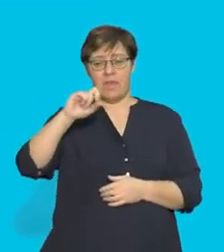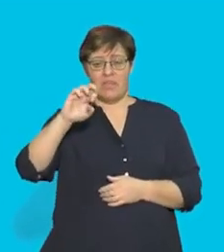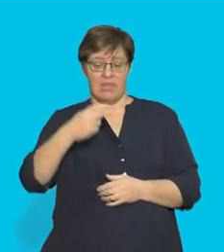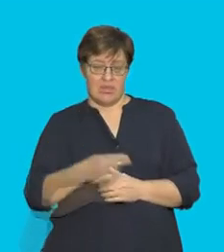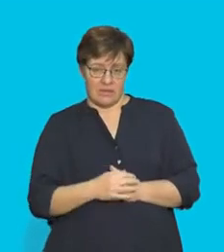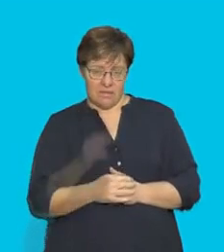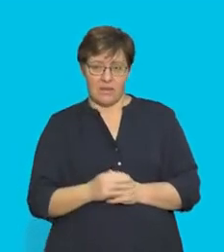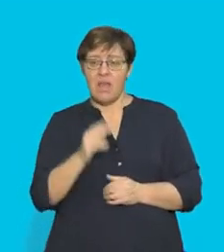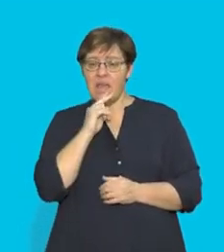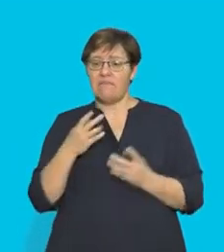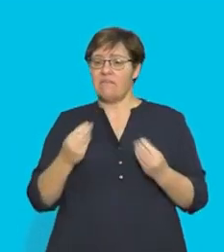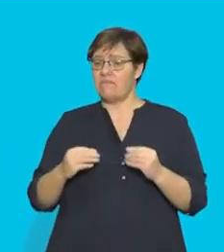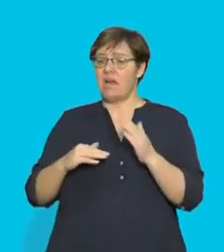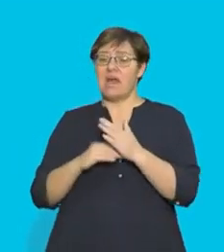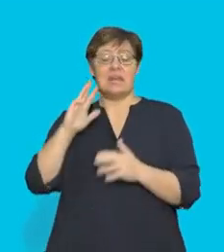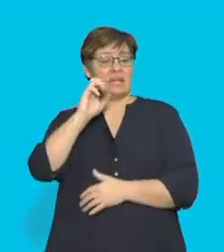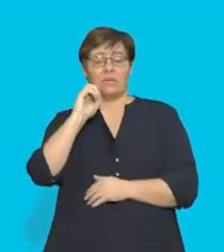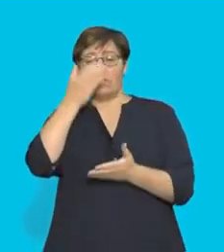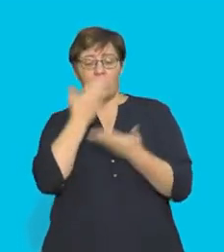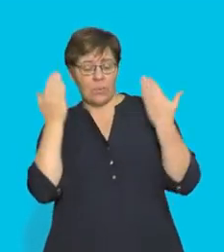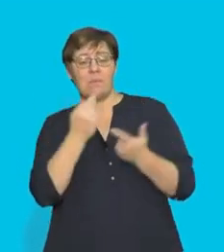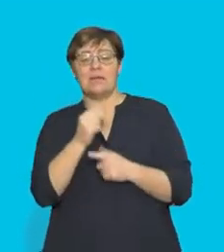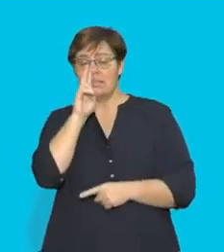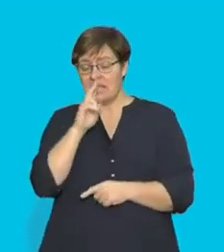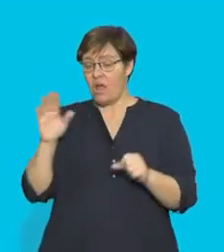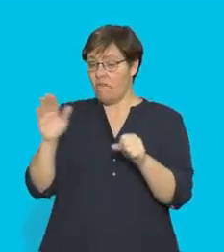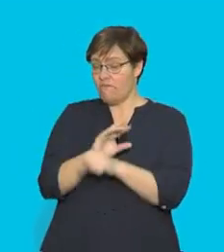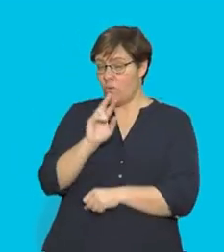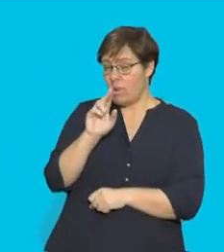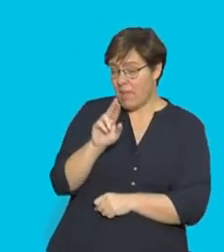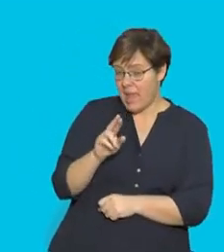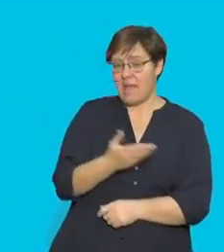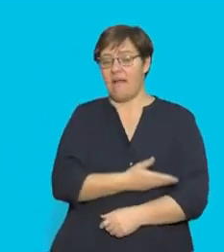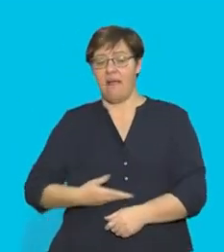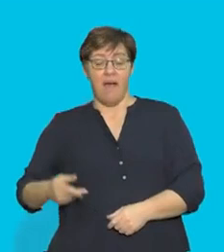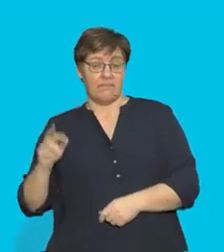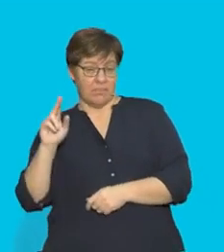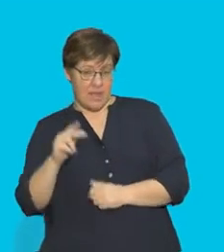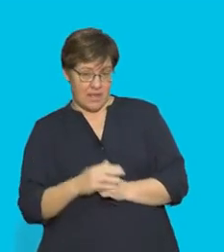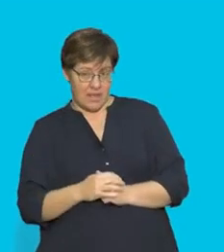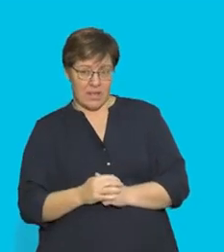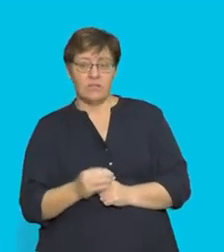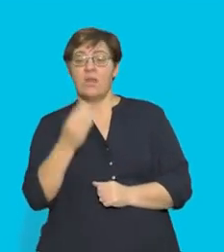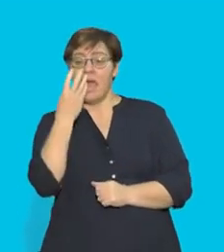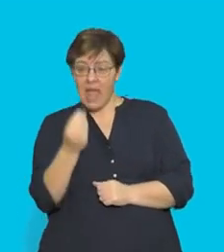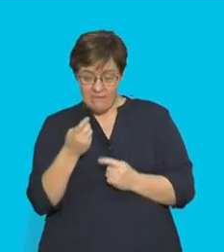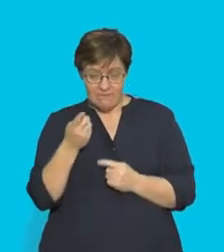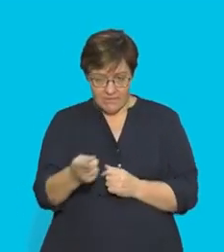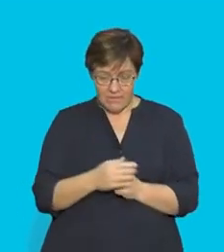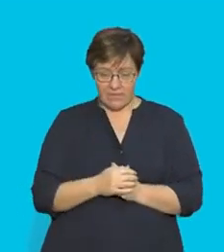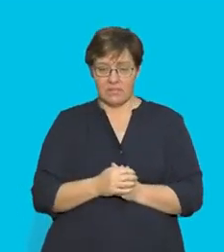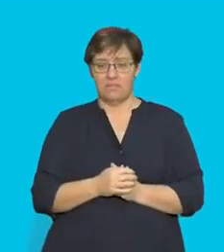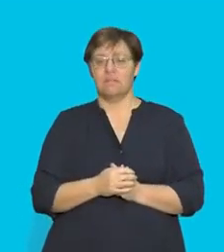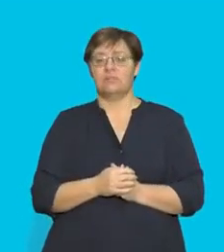right angle triangles, then we've got to look at to see if we have one full pair, an angle and its matching side, and if we have the angle and its